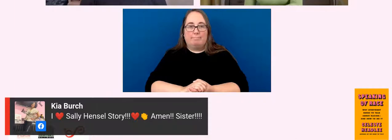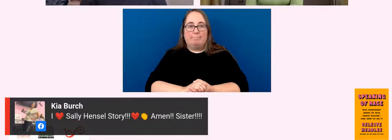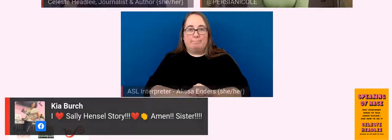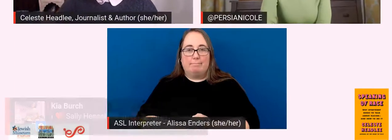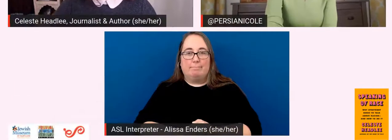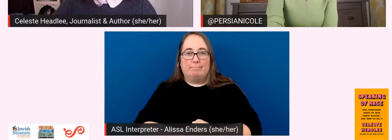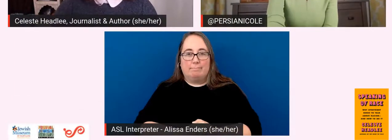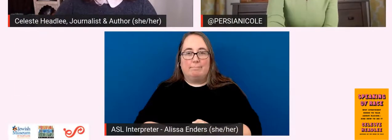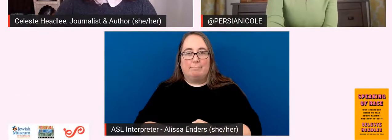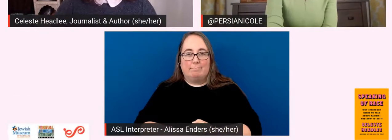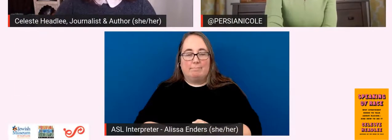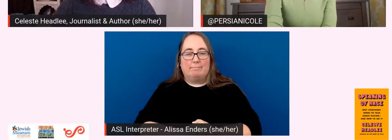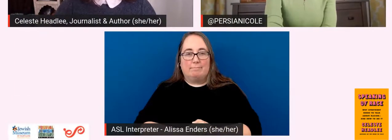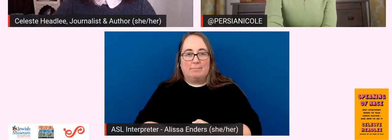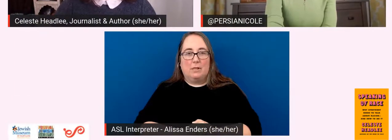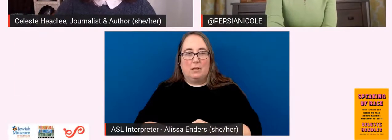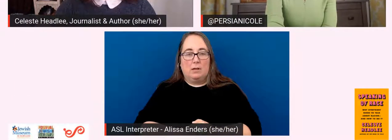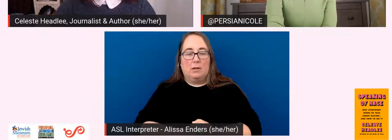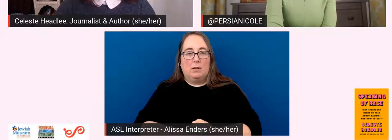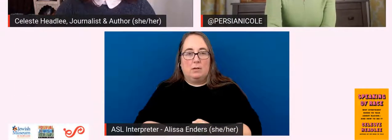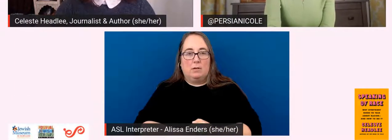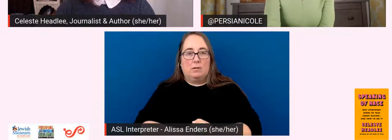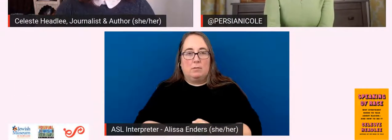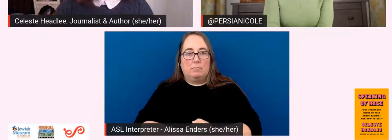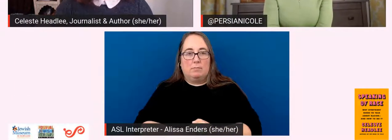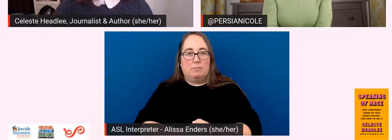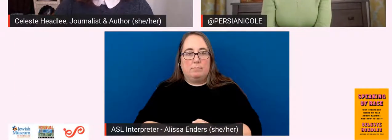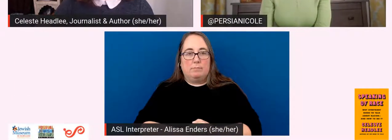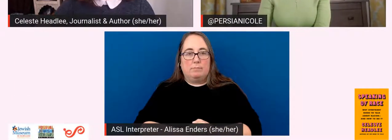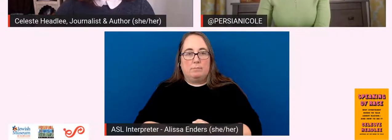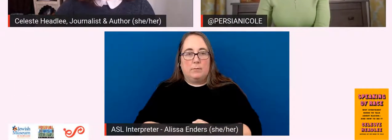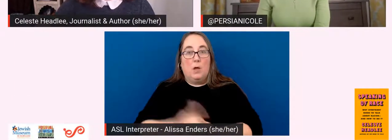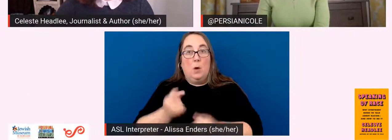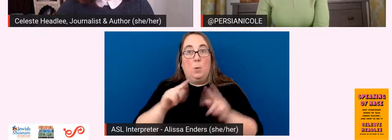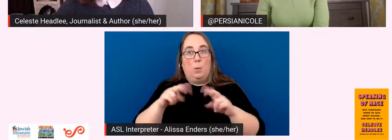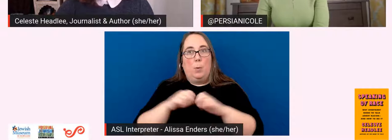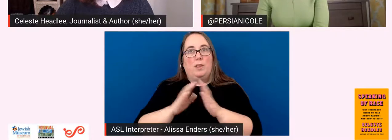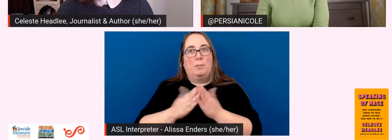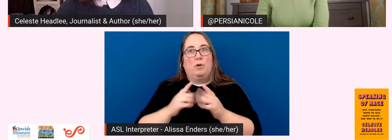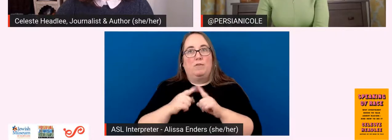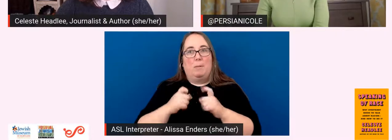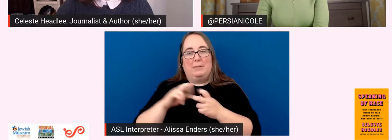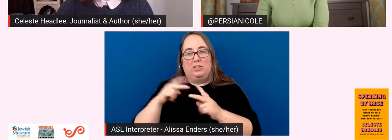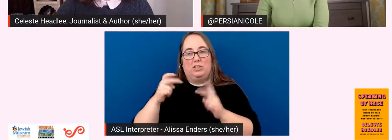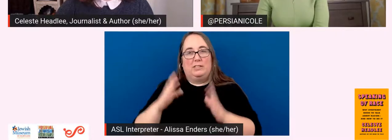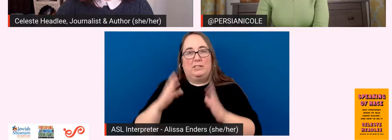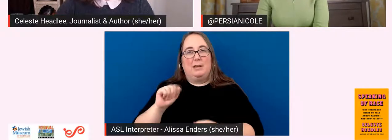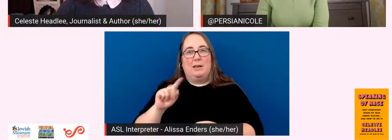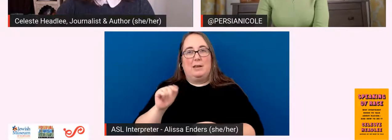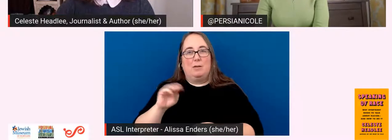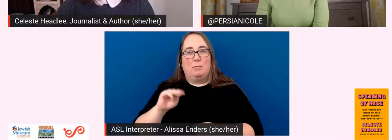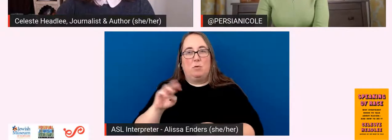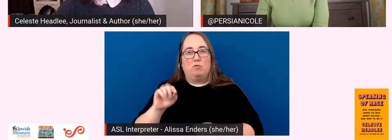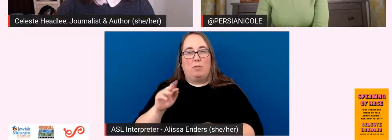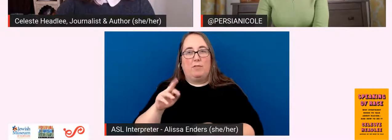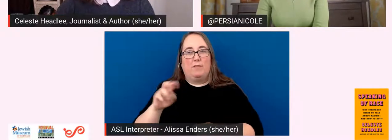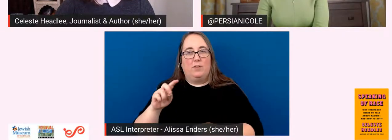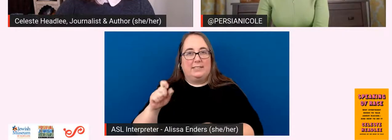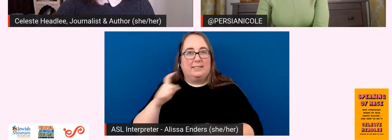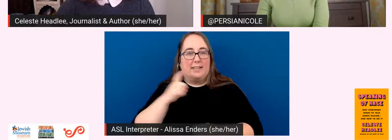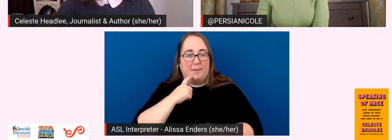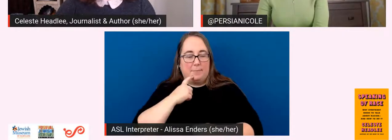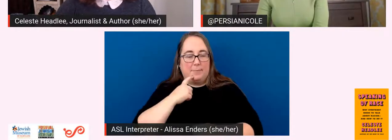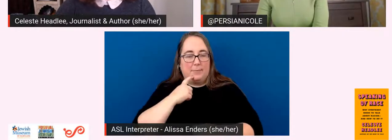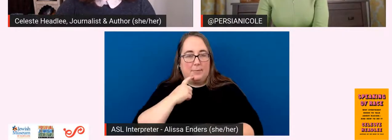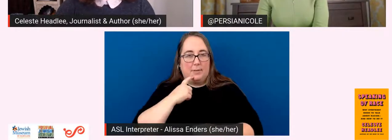Yep. You know, I want to quote, there's a quote that I put in the book, which is from the geneticist Adam Rutherford, and he said, you